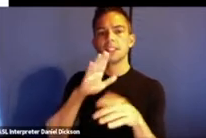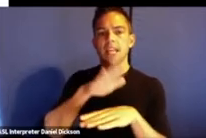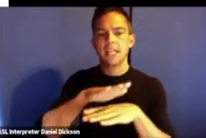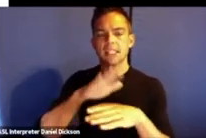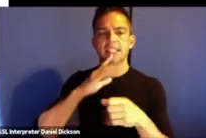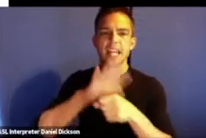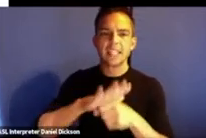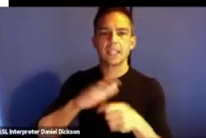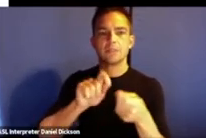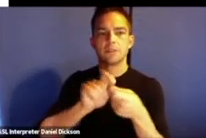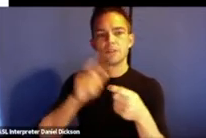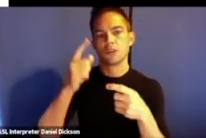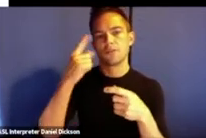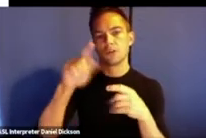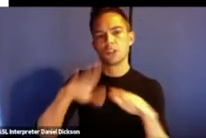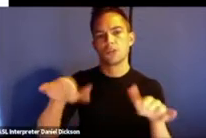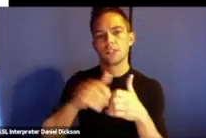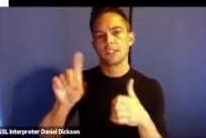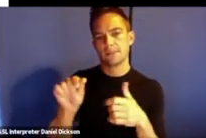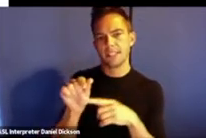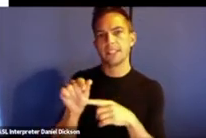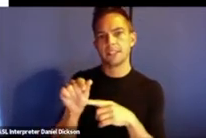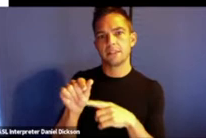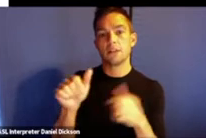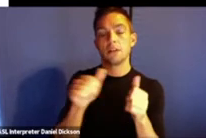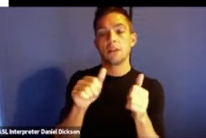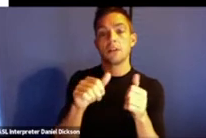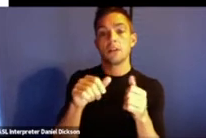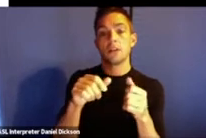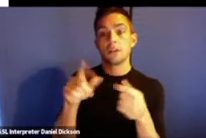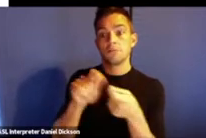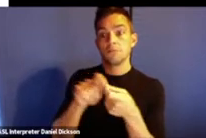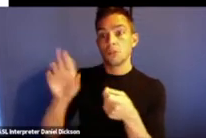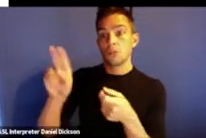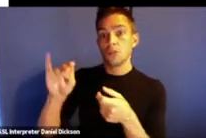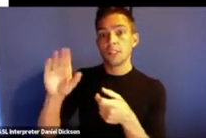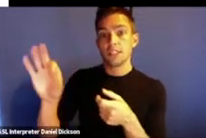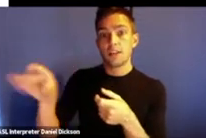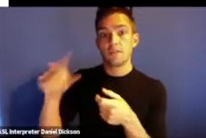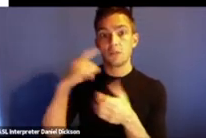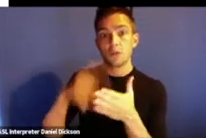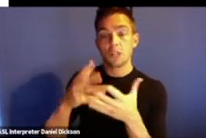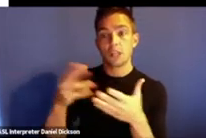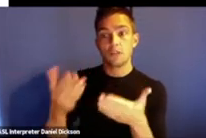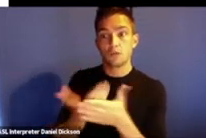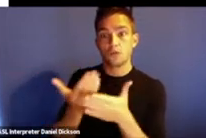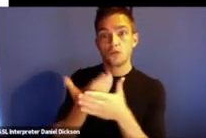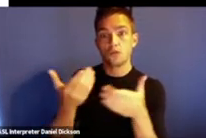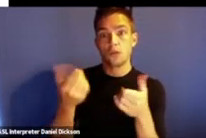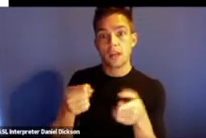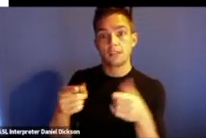disabilities. And we realized that, especially when we went to UNICEF, there were lots of new activities going